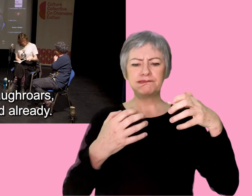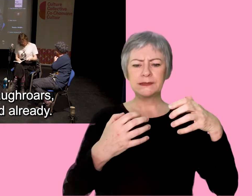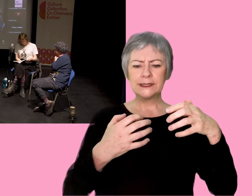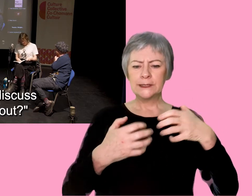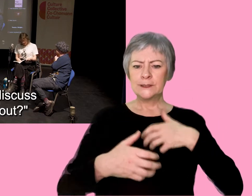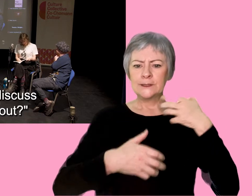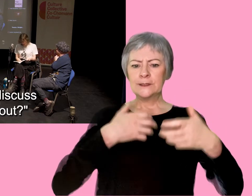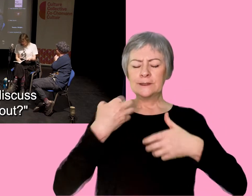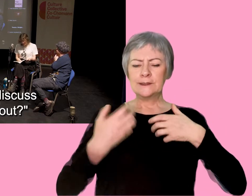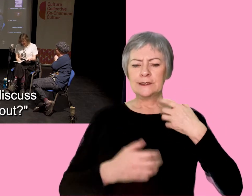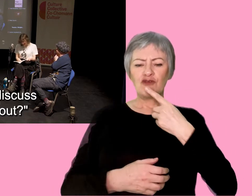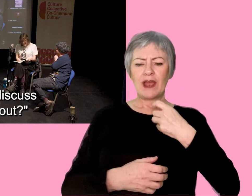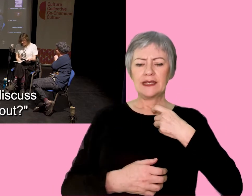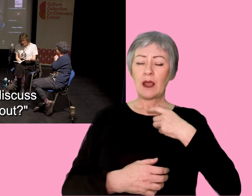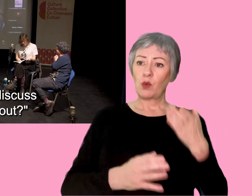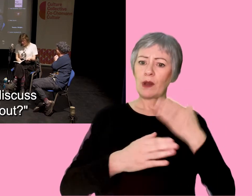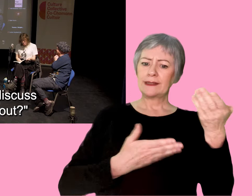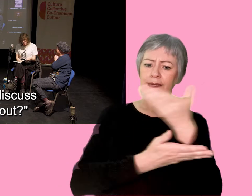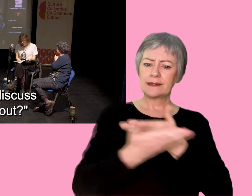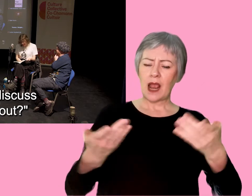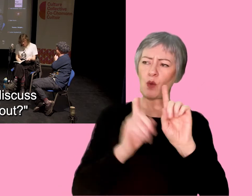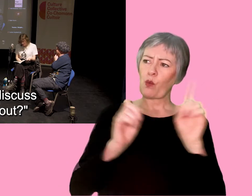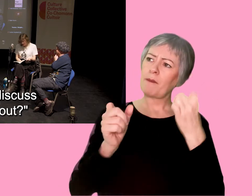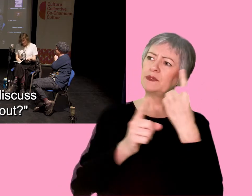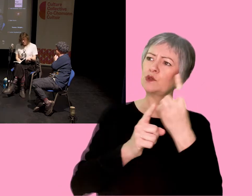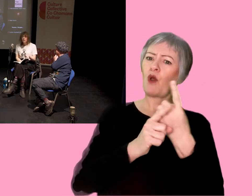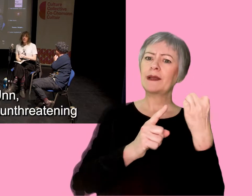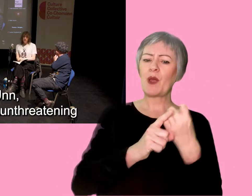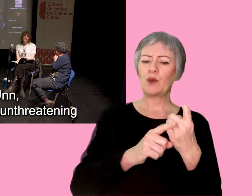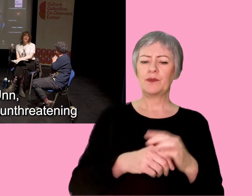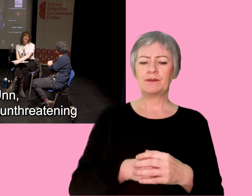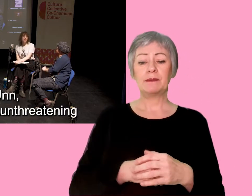in. Are we no going to discuss what I'm speaking about?